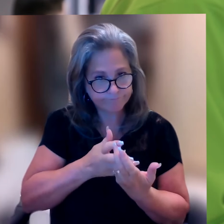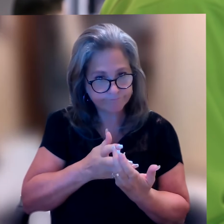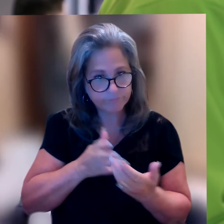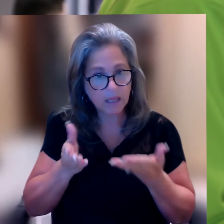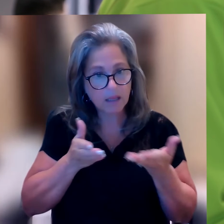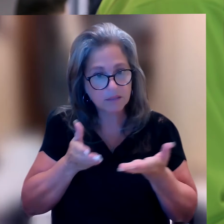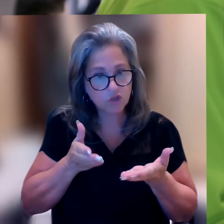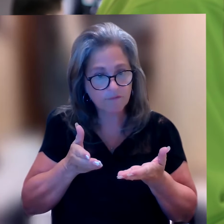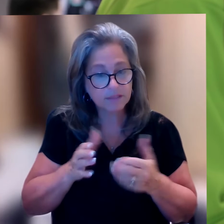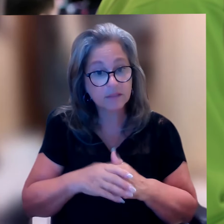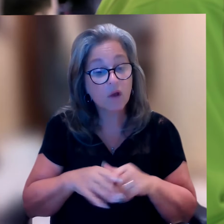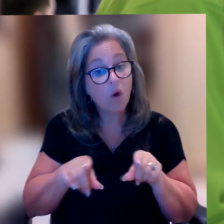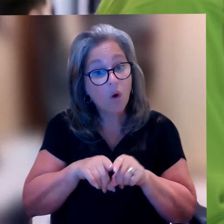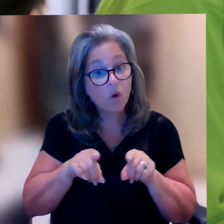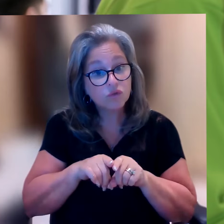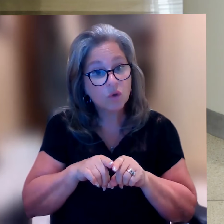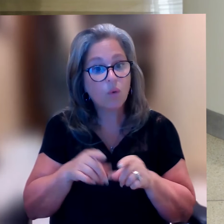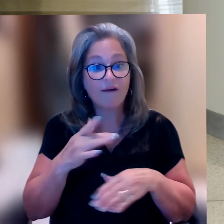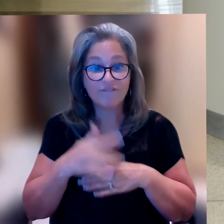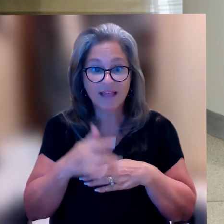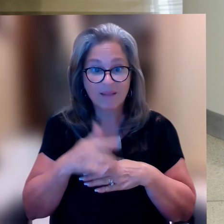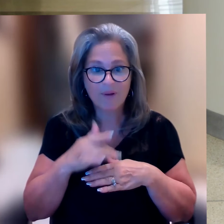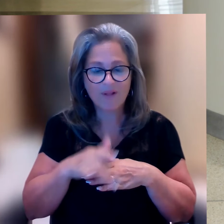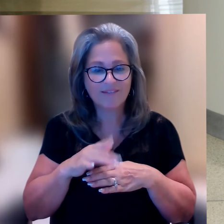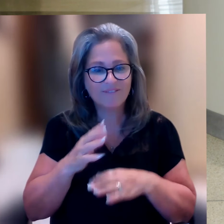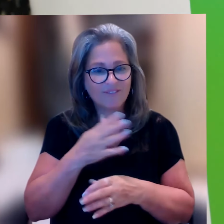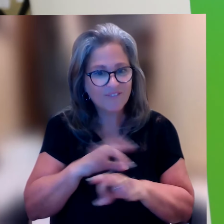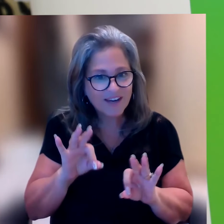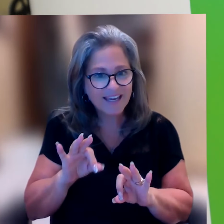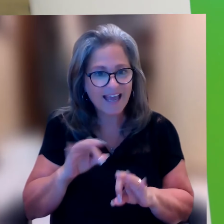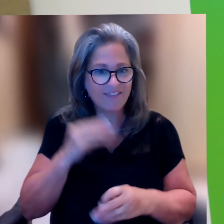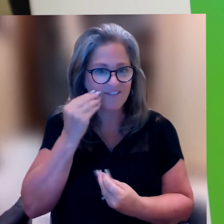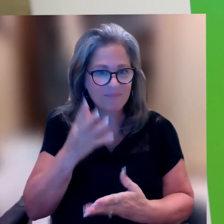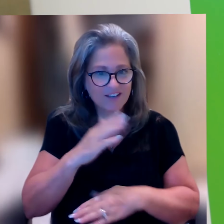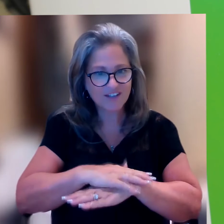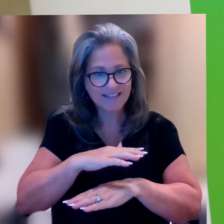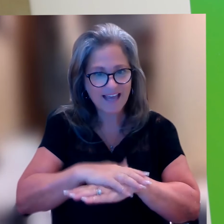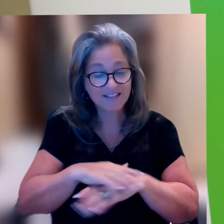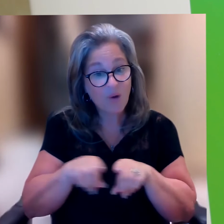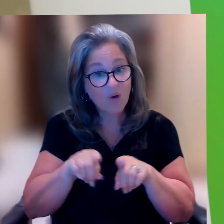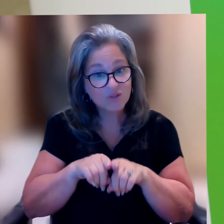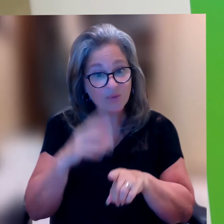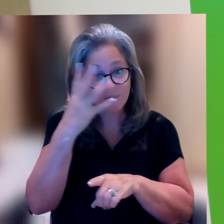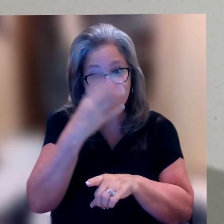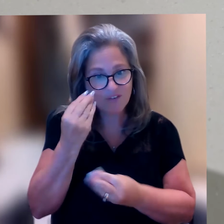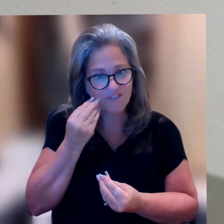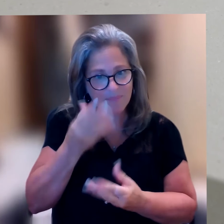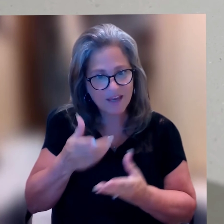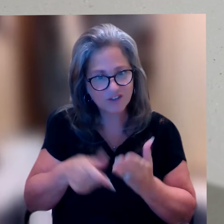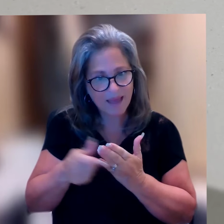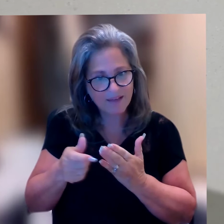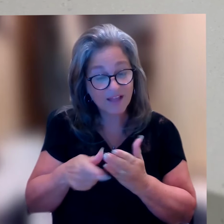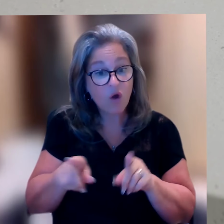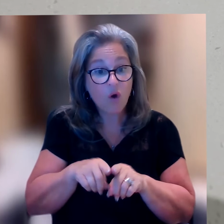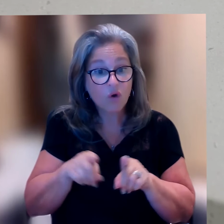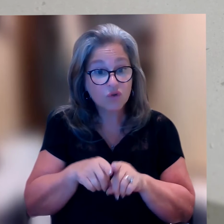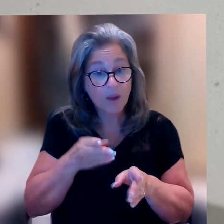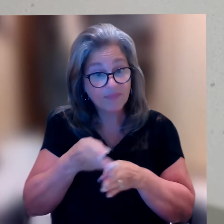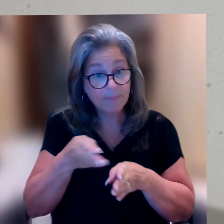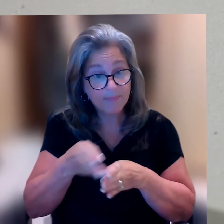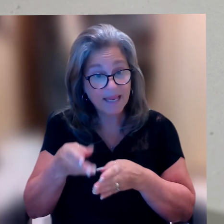service. Also, they are available complimentary at our information desk, including the beautiful A info that we have right here. And then at our